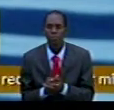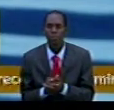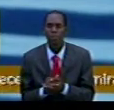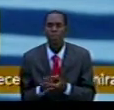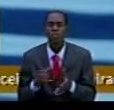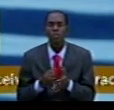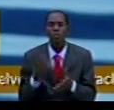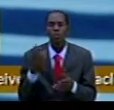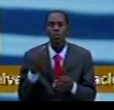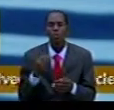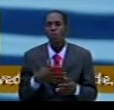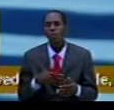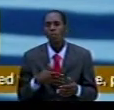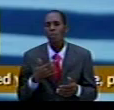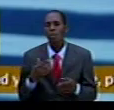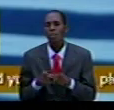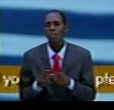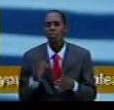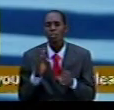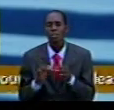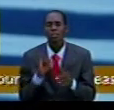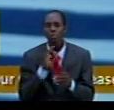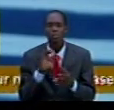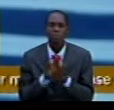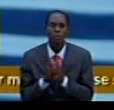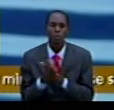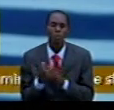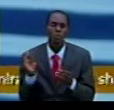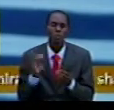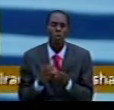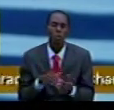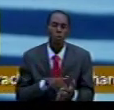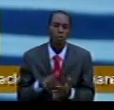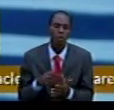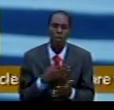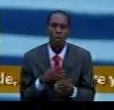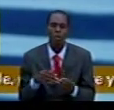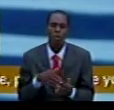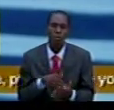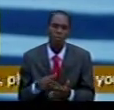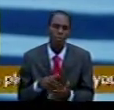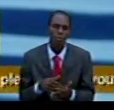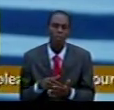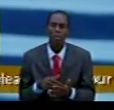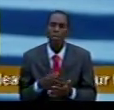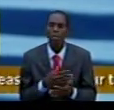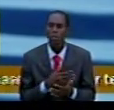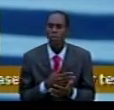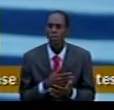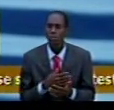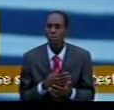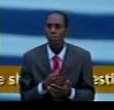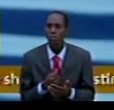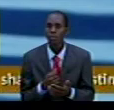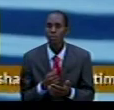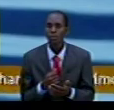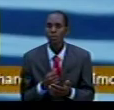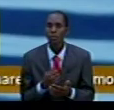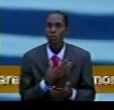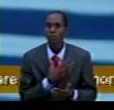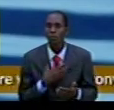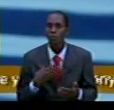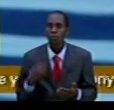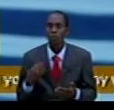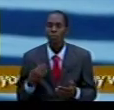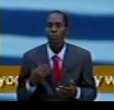feeling more weaker and weaker. That was the time the crusade of the great explosion started. And I couldn't attend